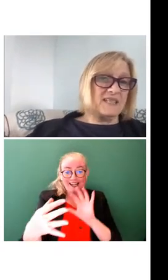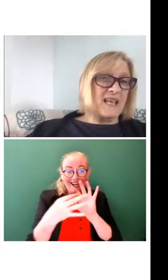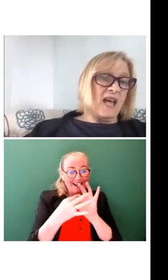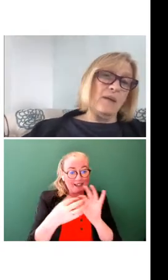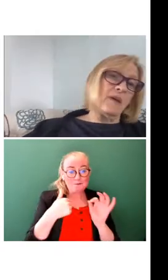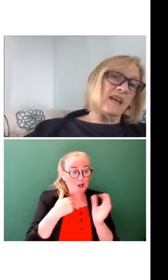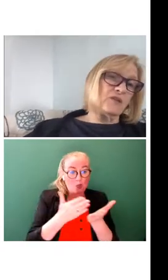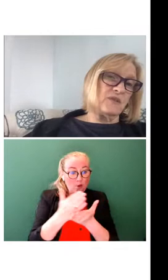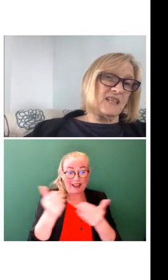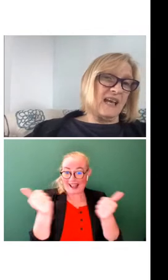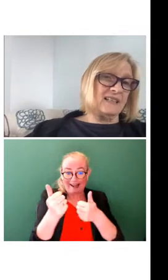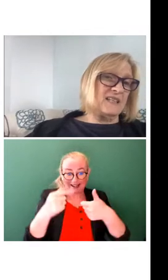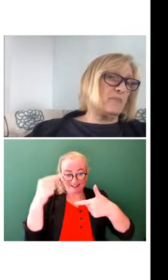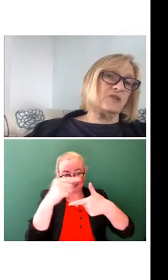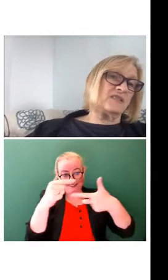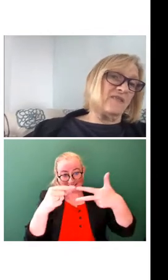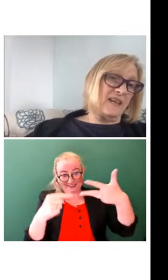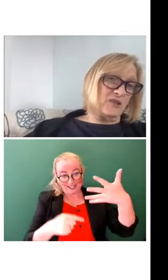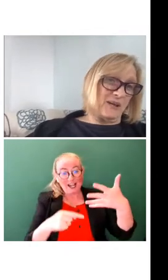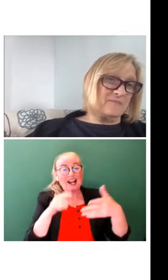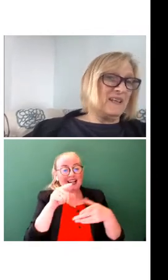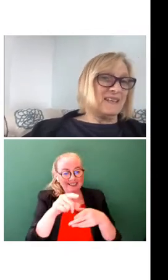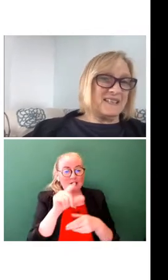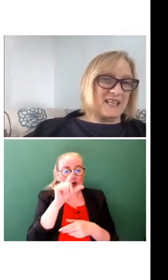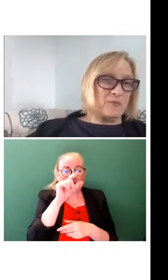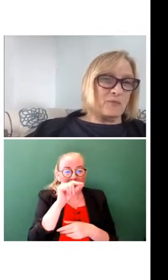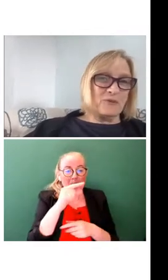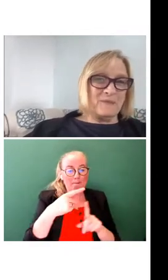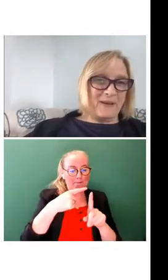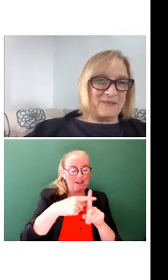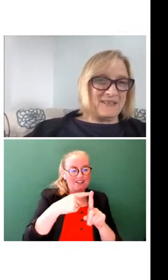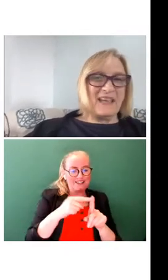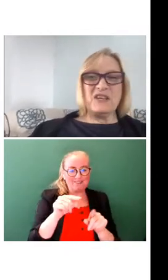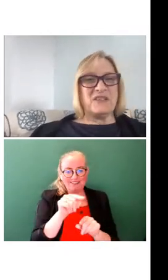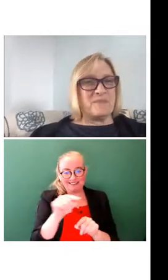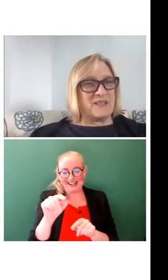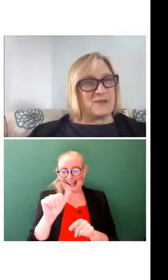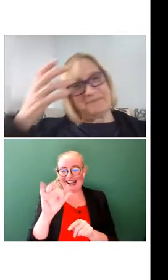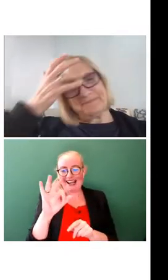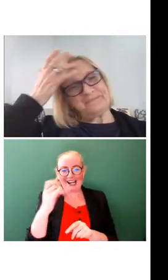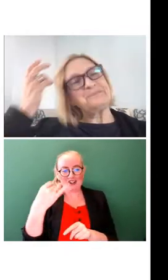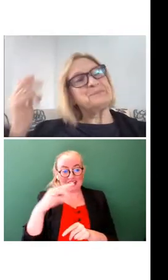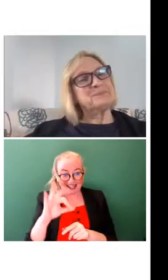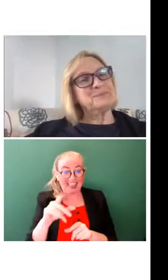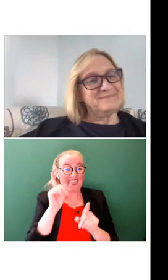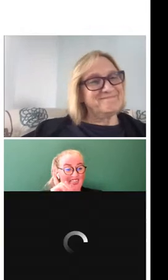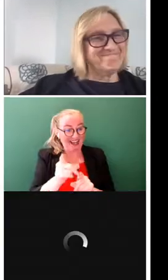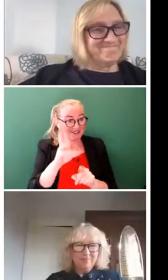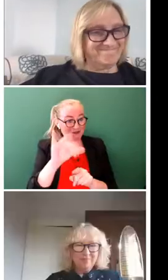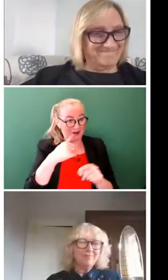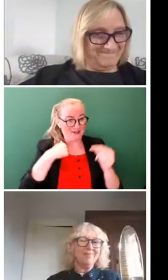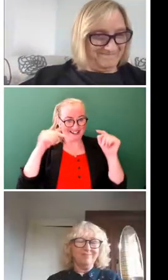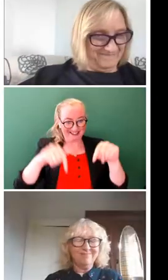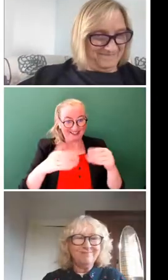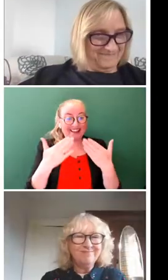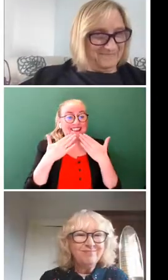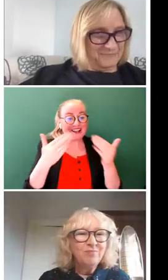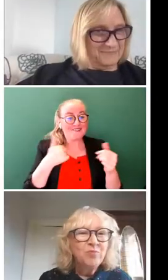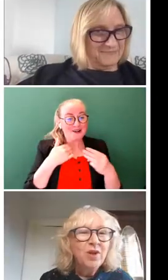connect me through any of these. And my Twitter handle is Positive Aging, because that's what we're all about. Thank you so much.